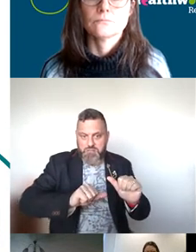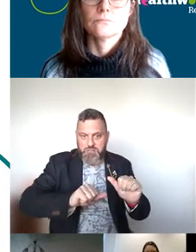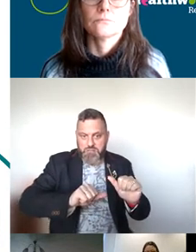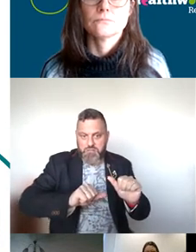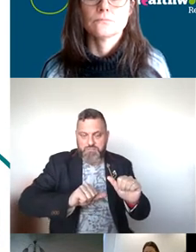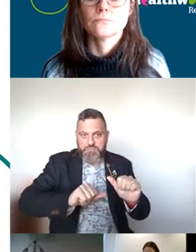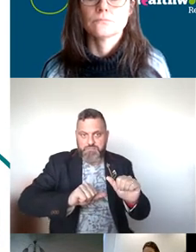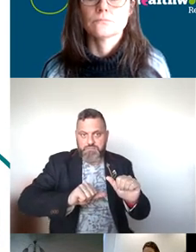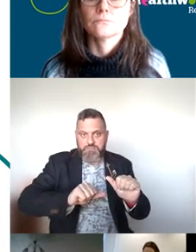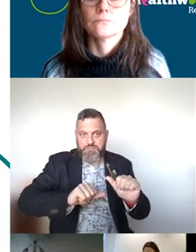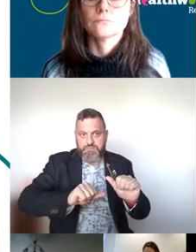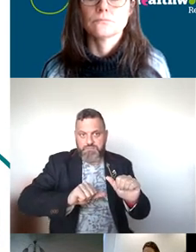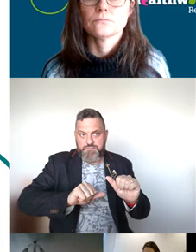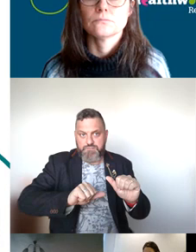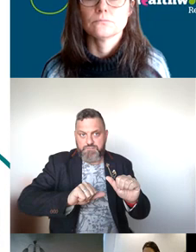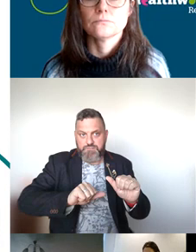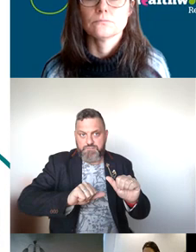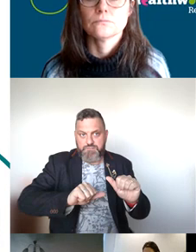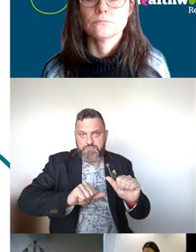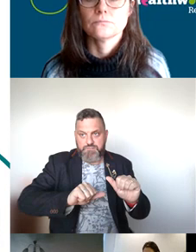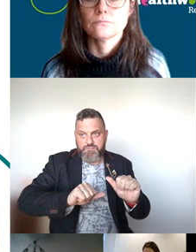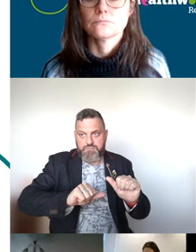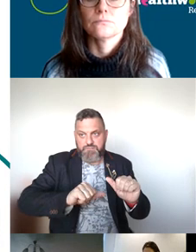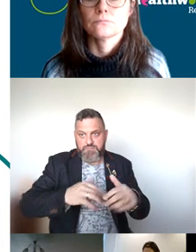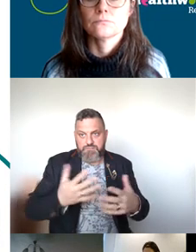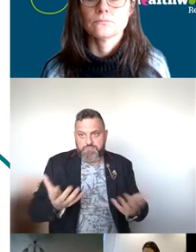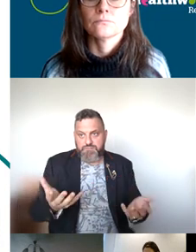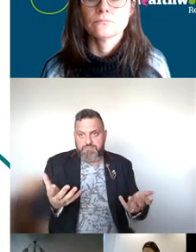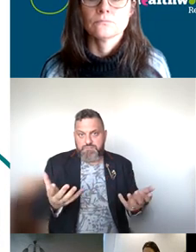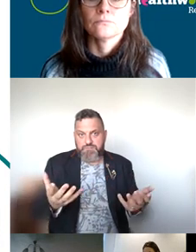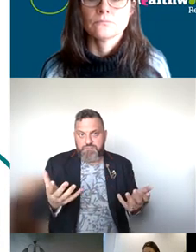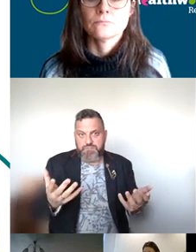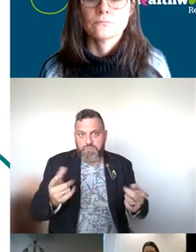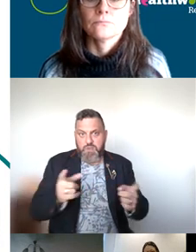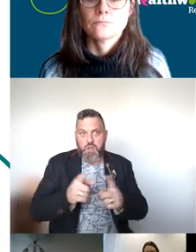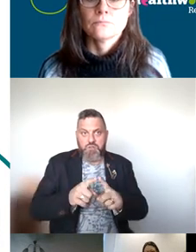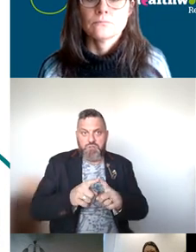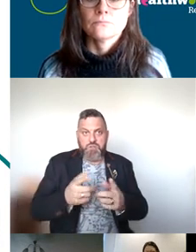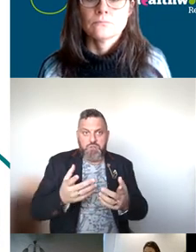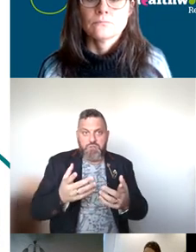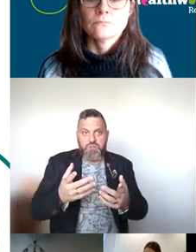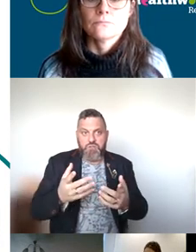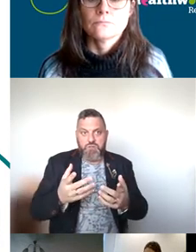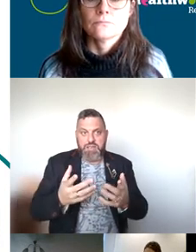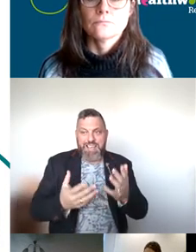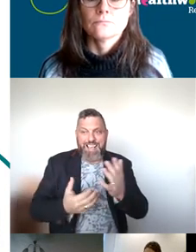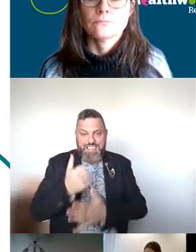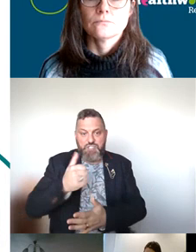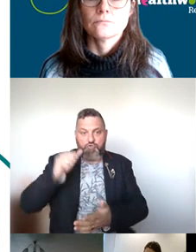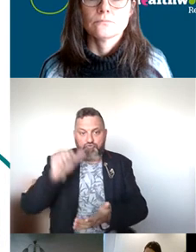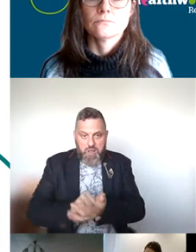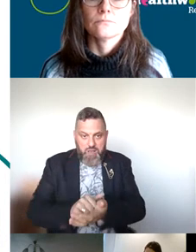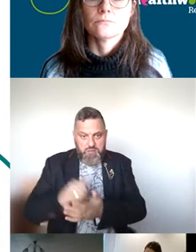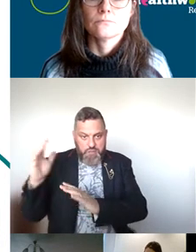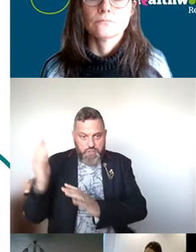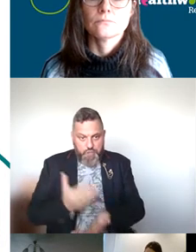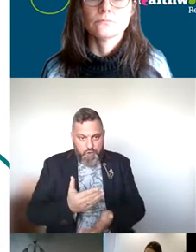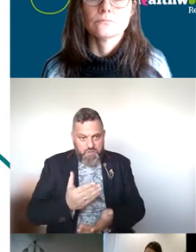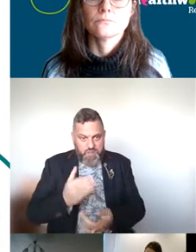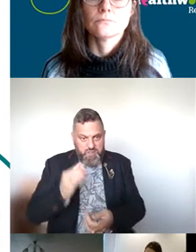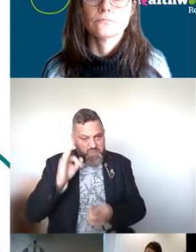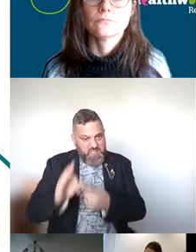of the ways in which we can help people to get to the right services,